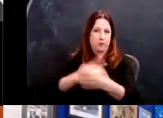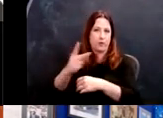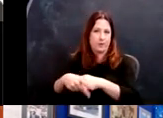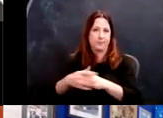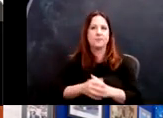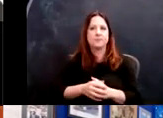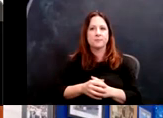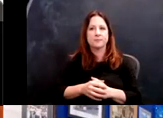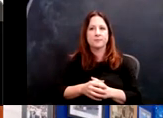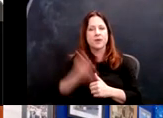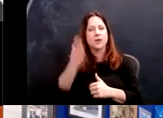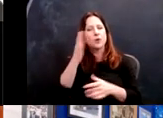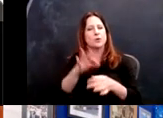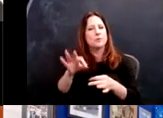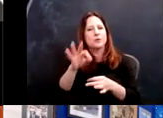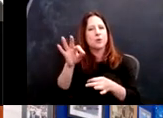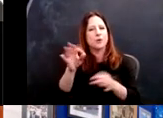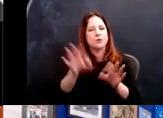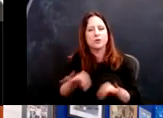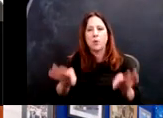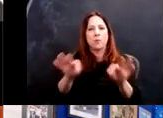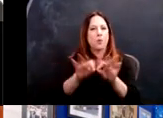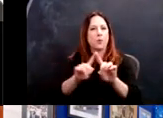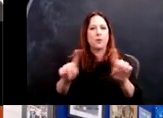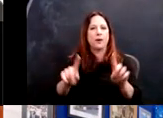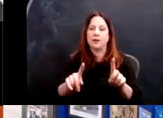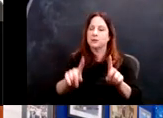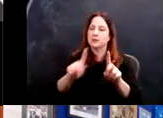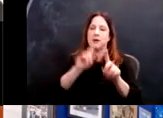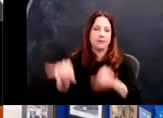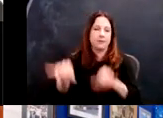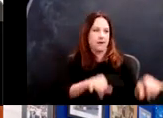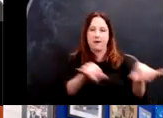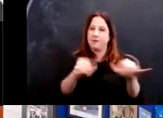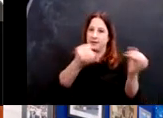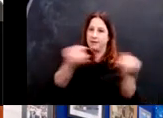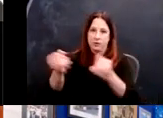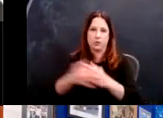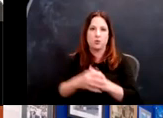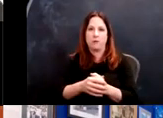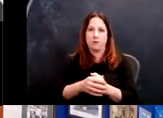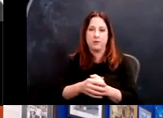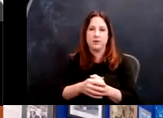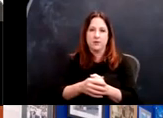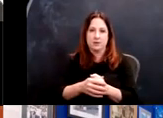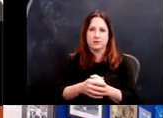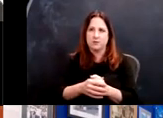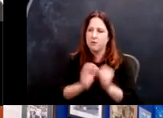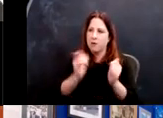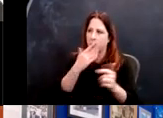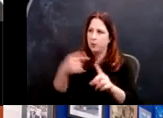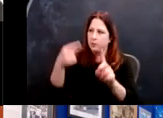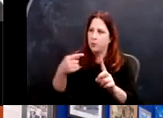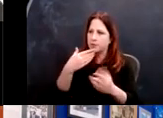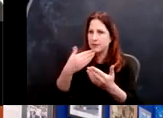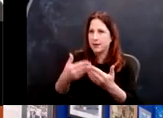so important to so many, but so different for all. So these are great points. Thank you,